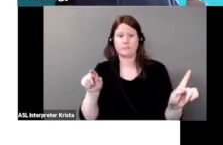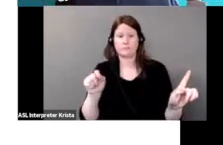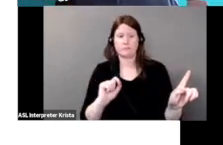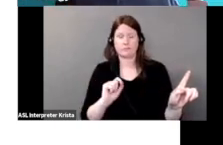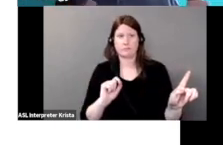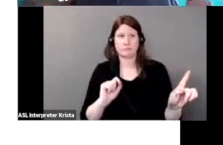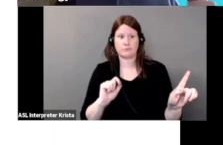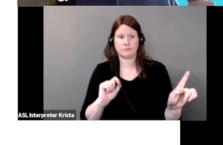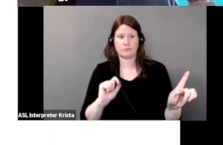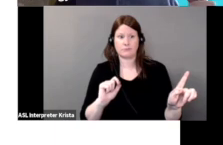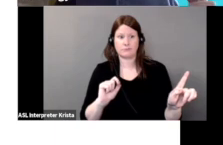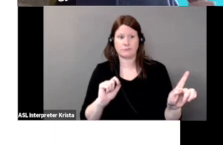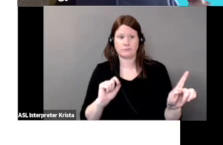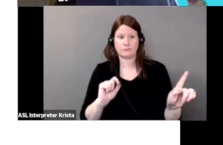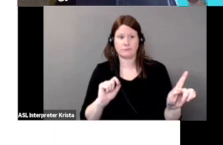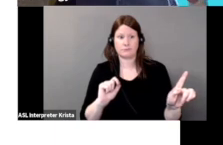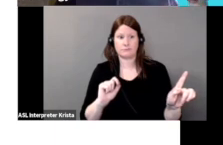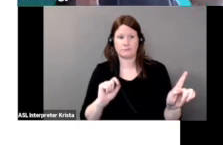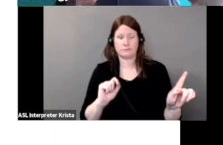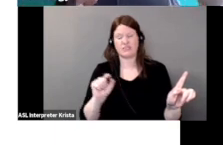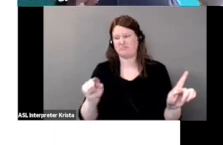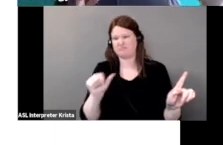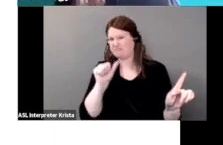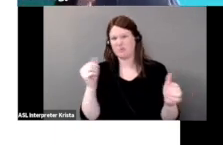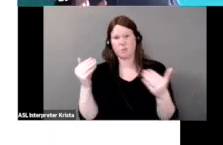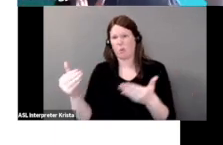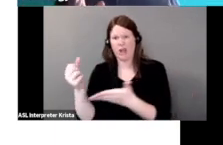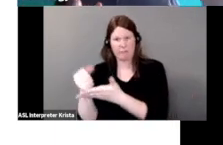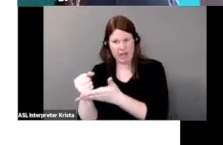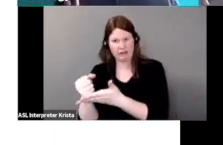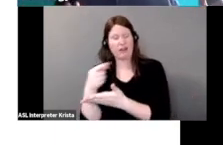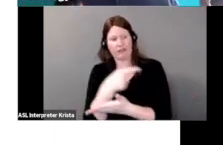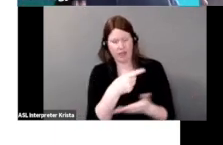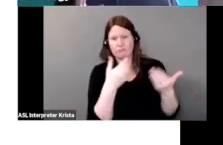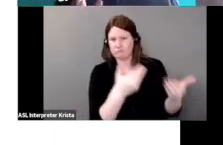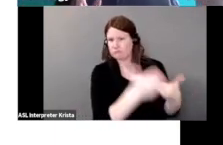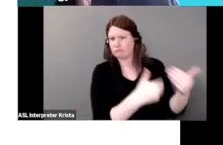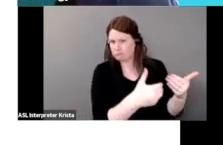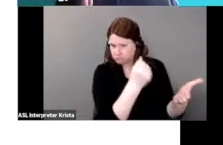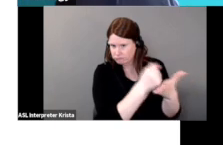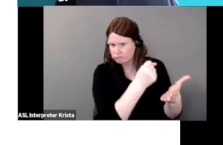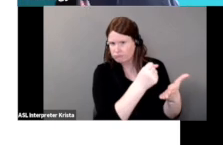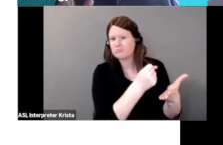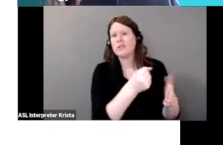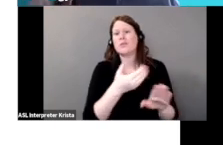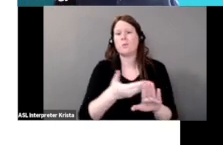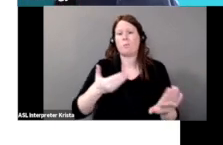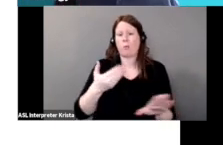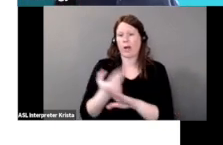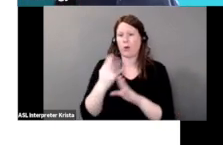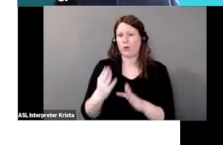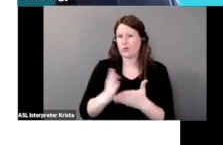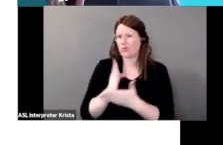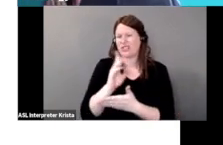or they did not proceed to patent themselves. So prior user rights actually depend on the